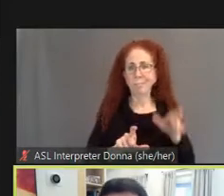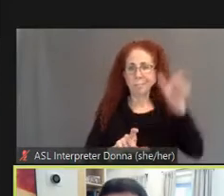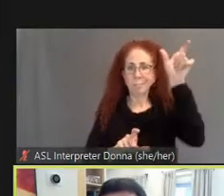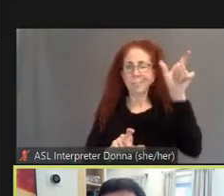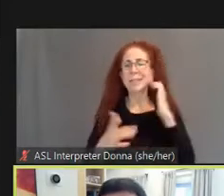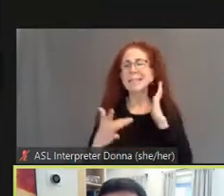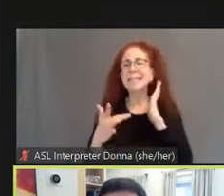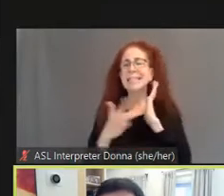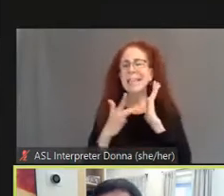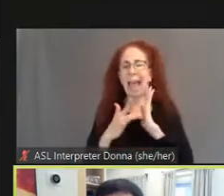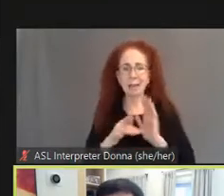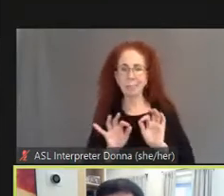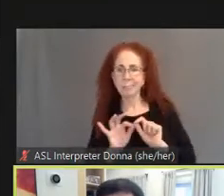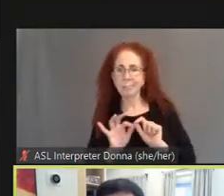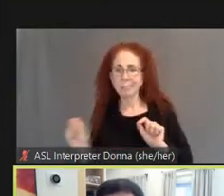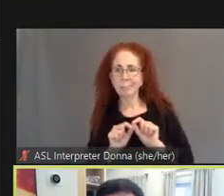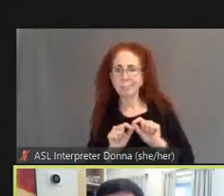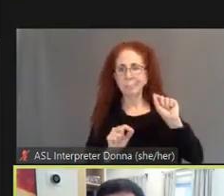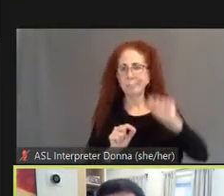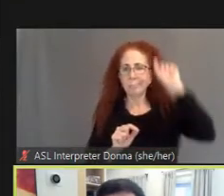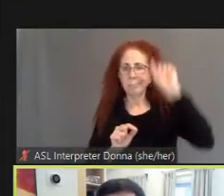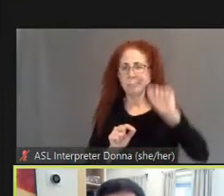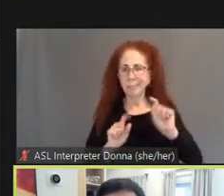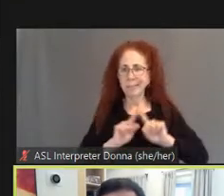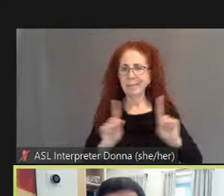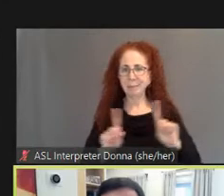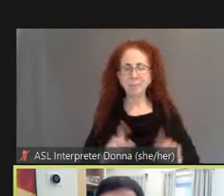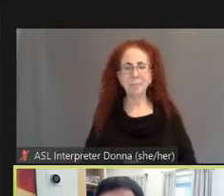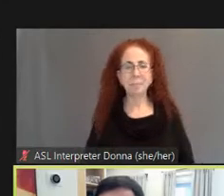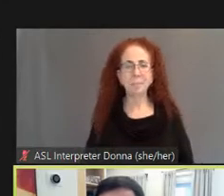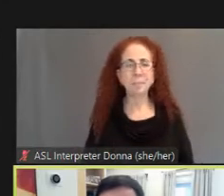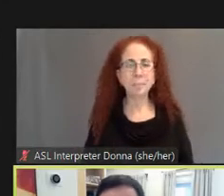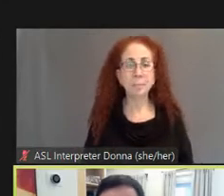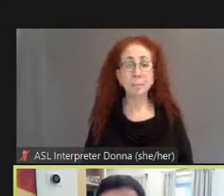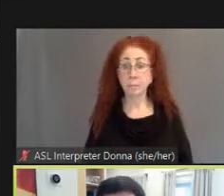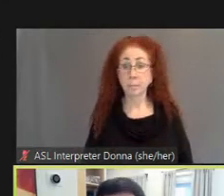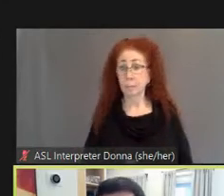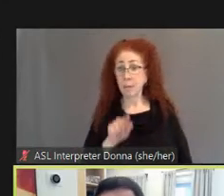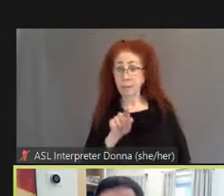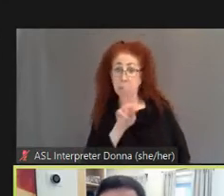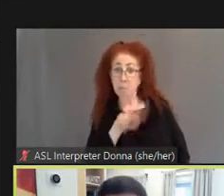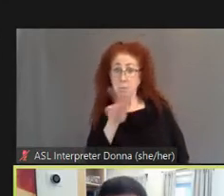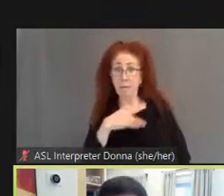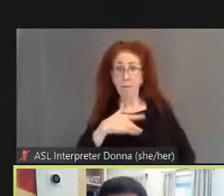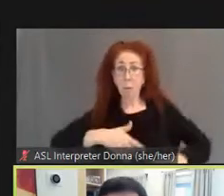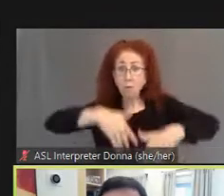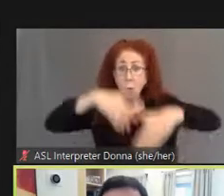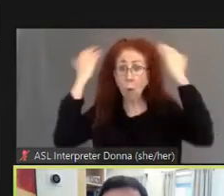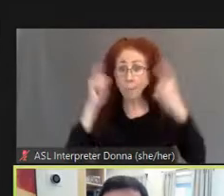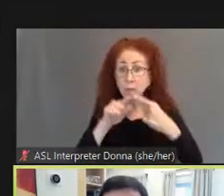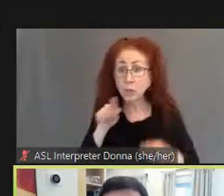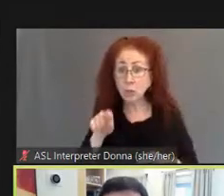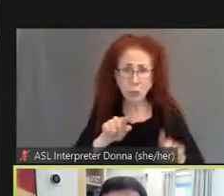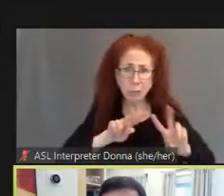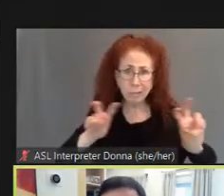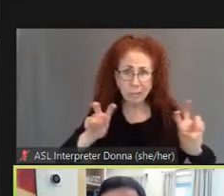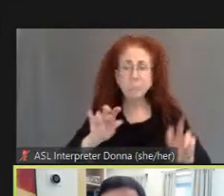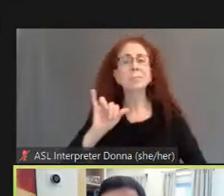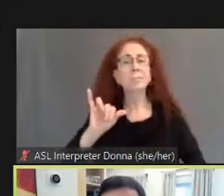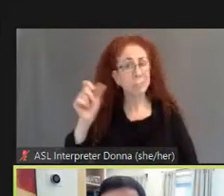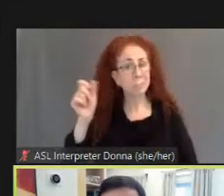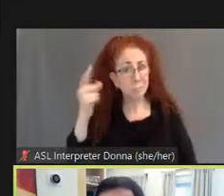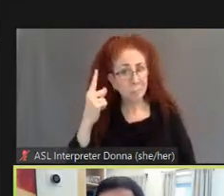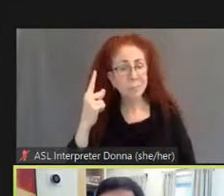that can help influence the overall shape. If this picture looks overwhelming to you, I will say